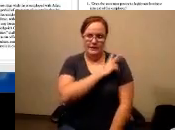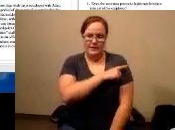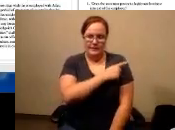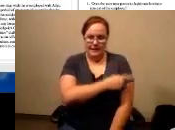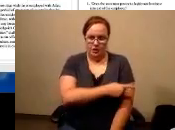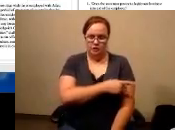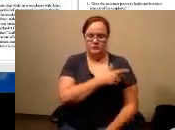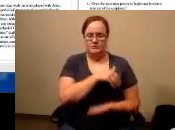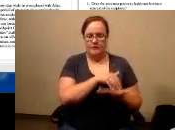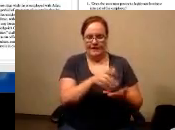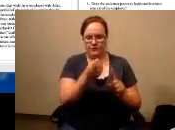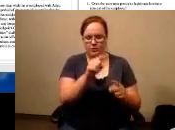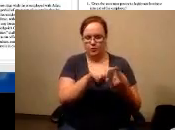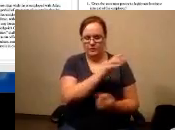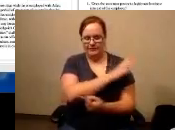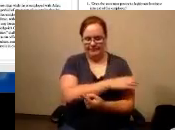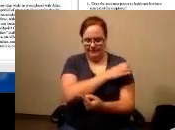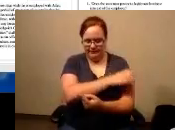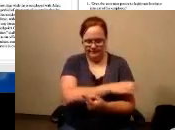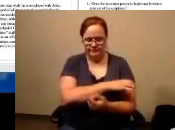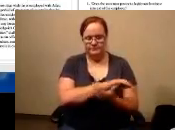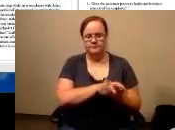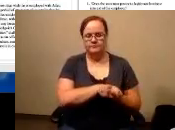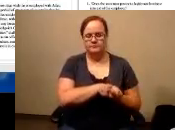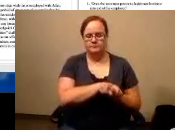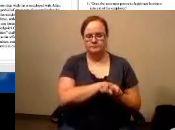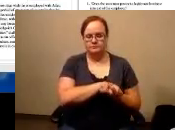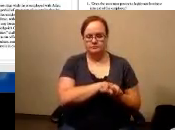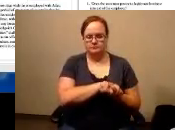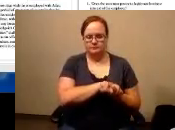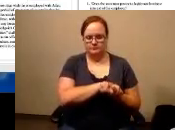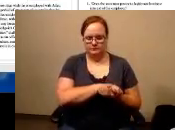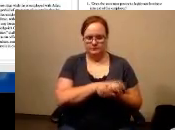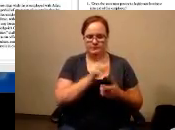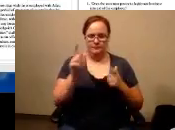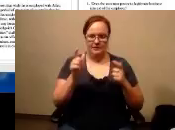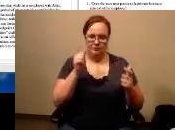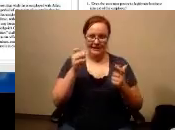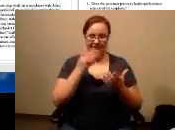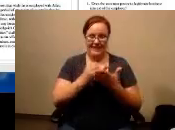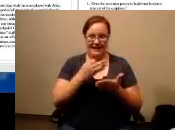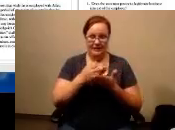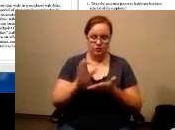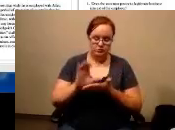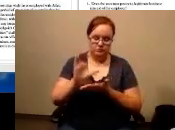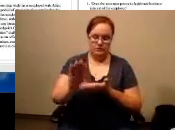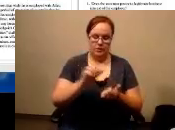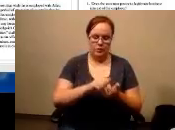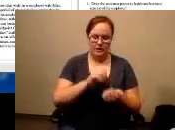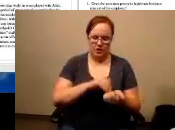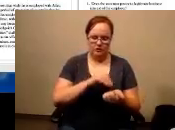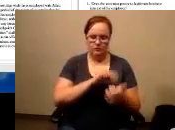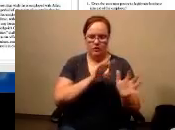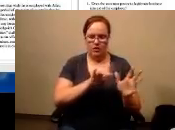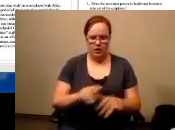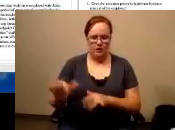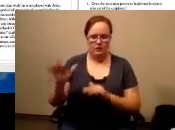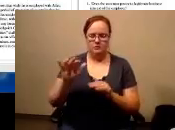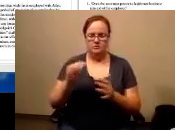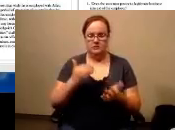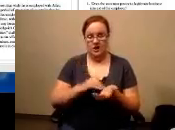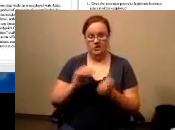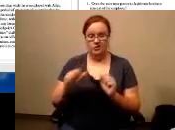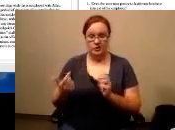patients often go to the clinics. They have a big financial stake in the doctors, et cetera, et cetera. If the doctors were to just get up and